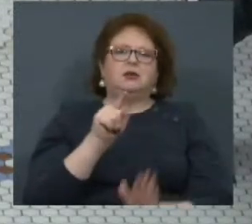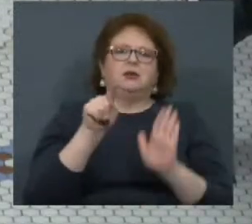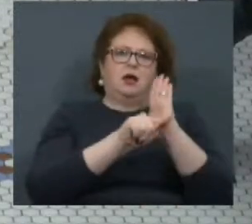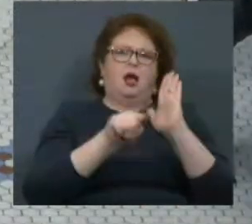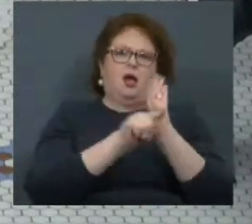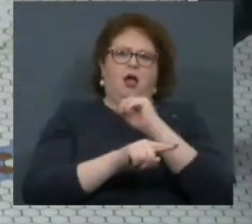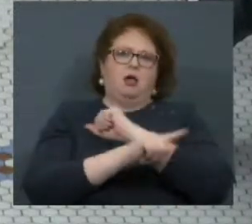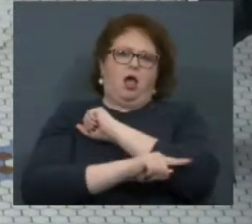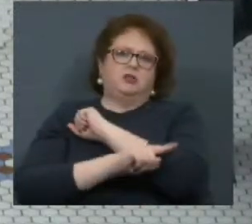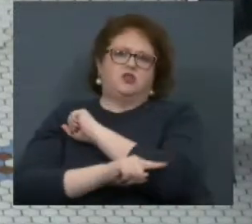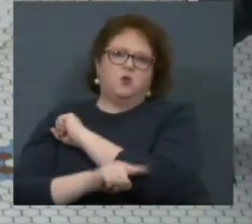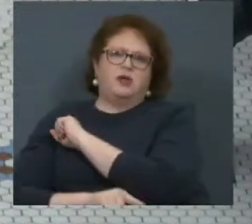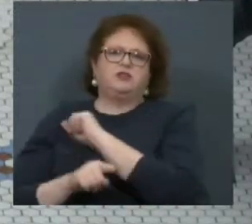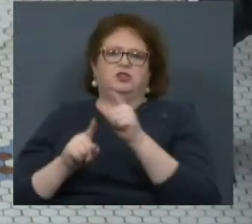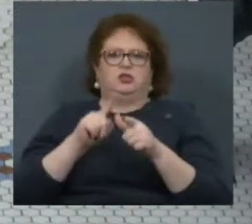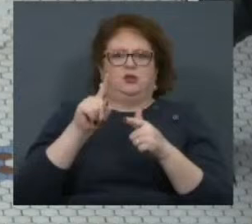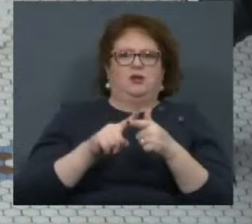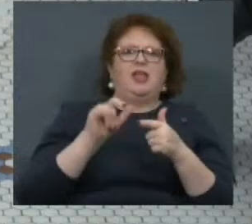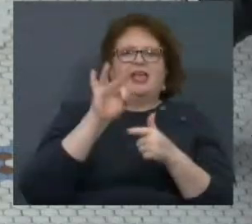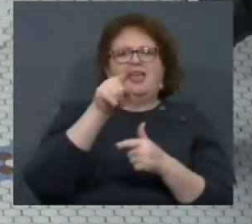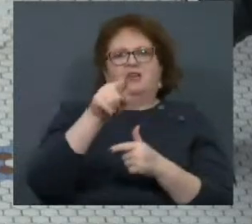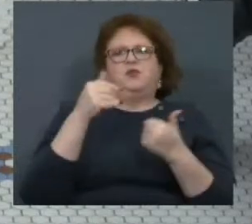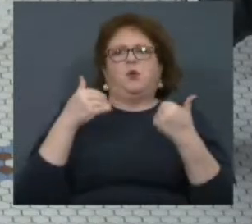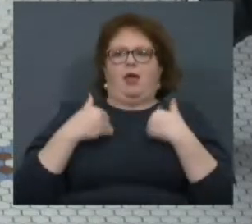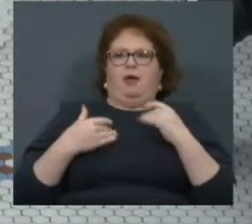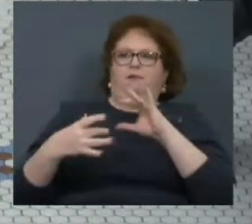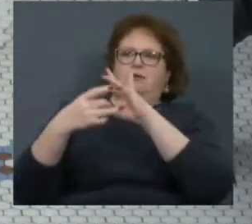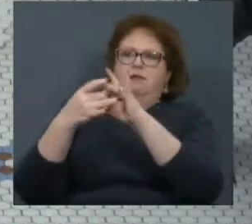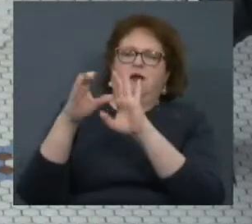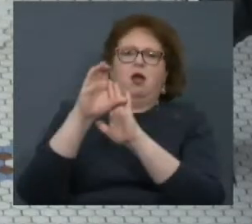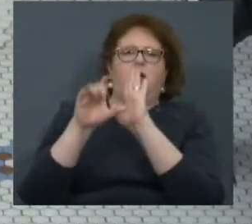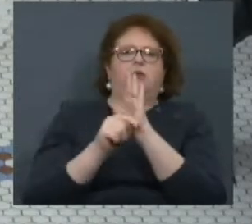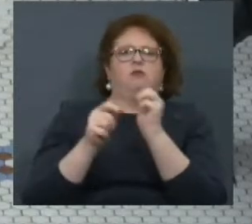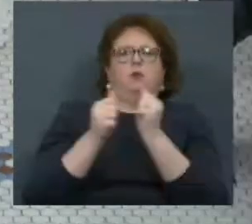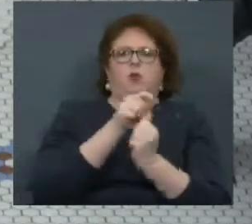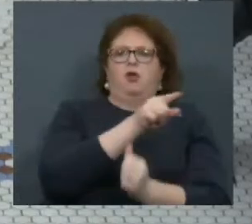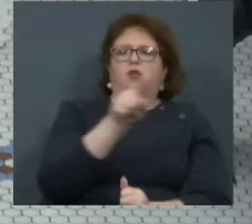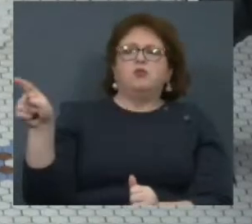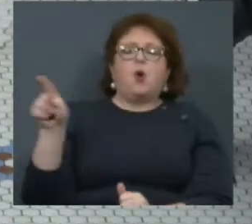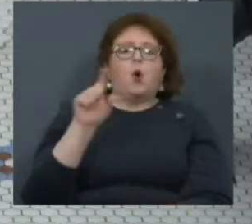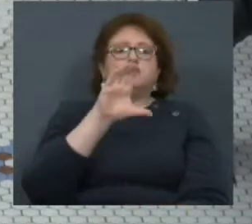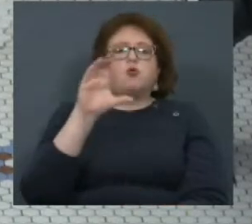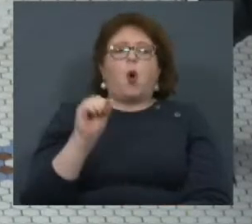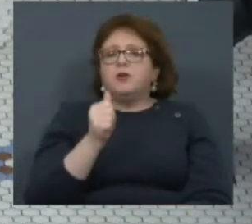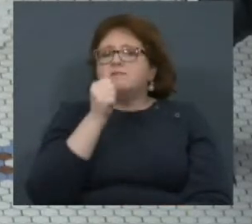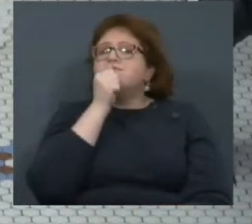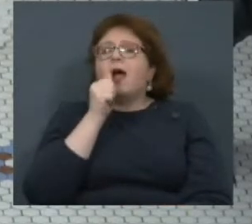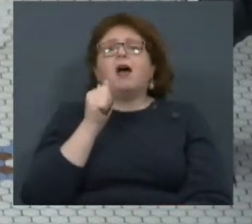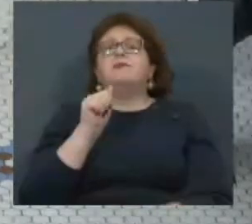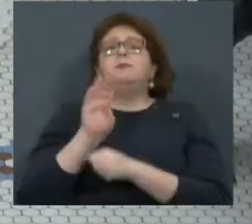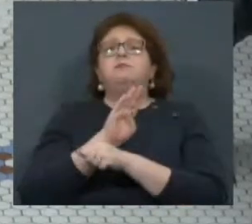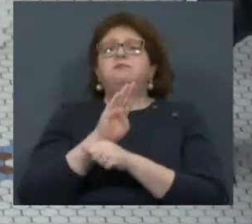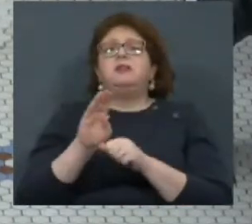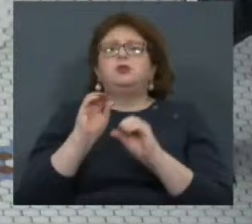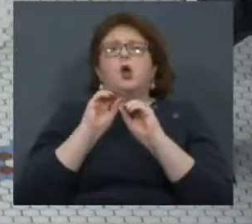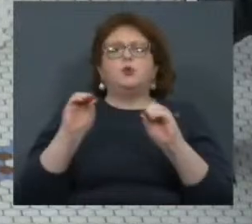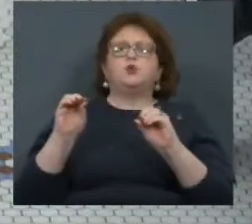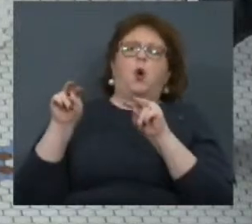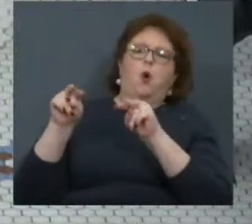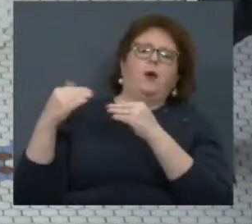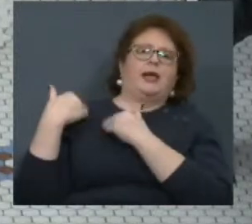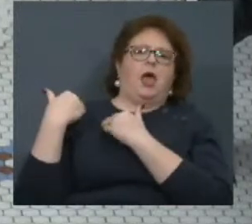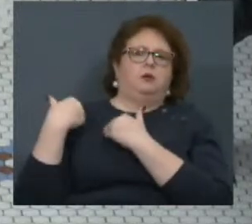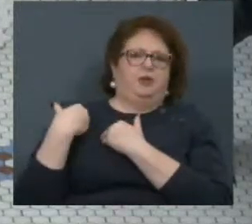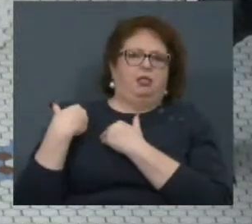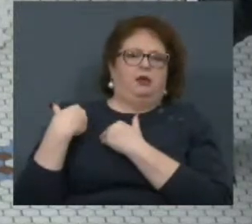budget to servicing contracts with unaccountable private corporations, and how expanded surveillance capabilities of